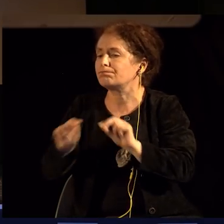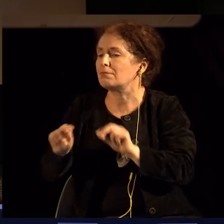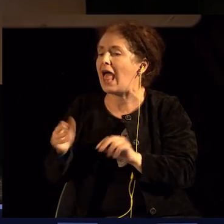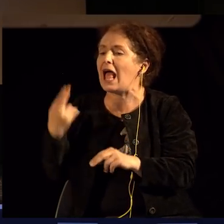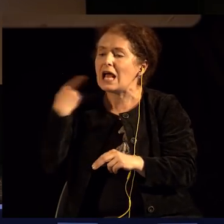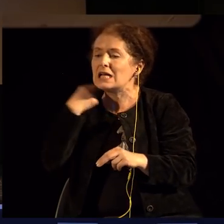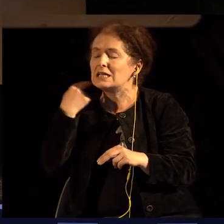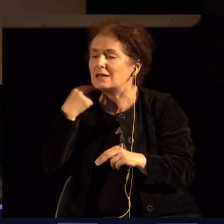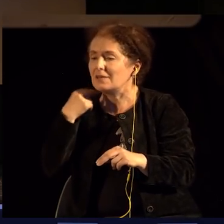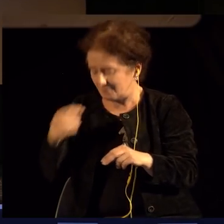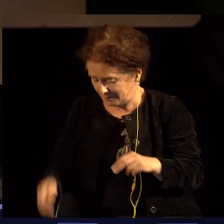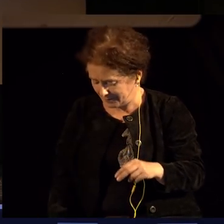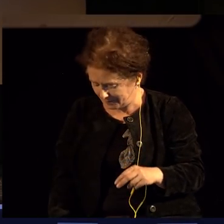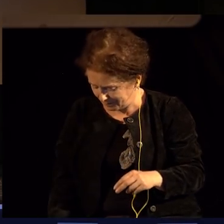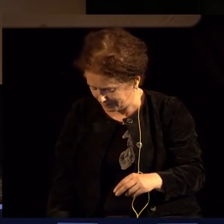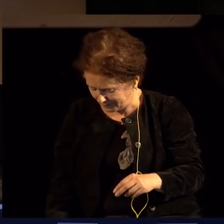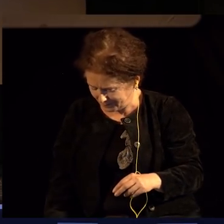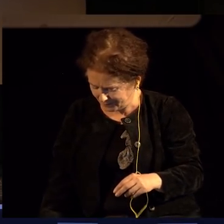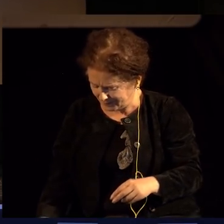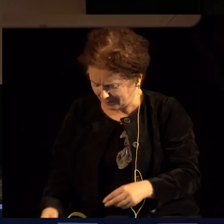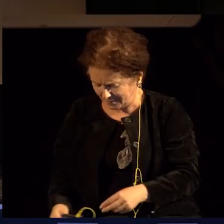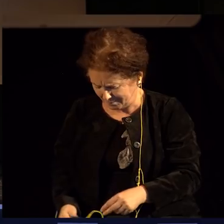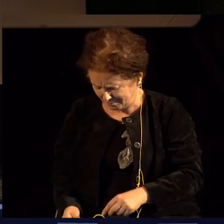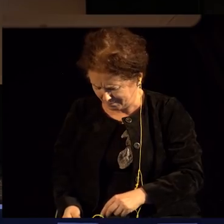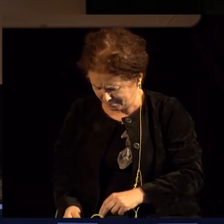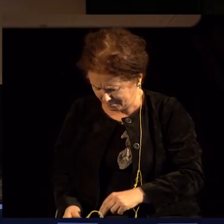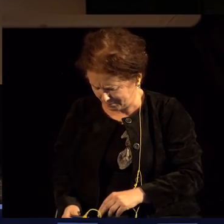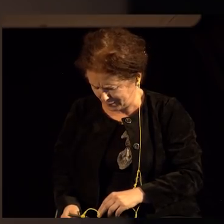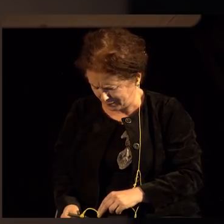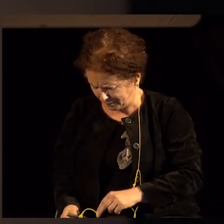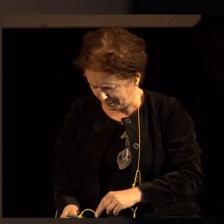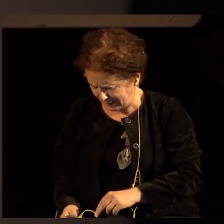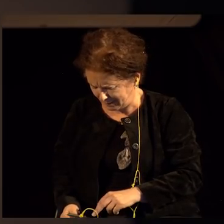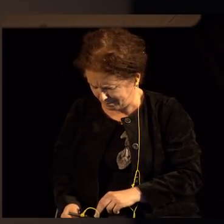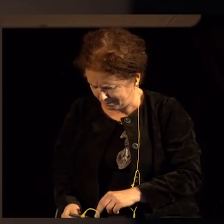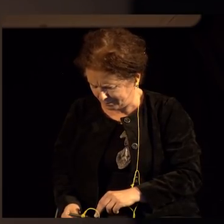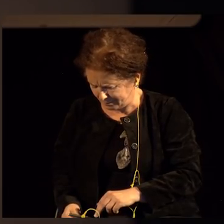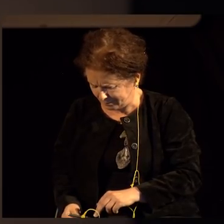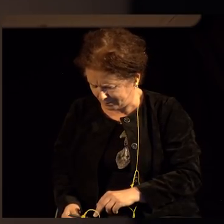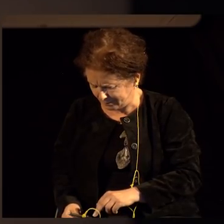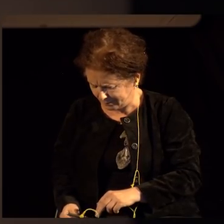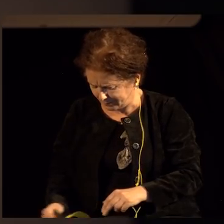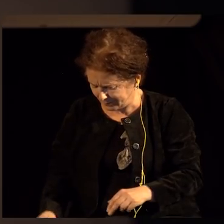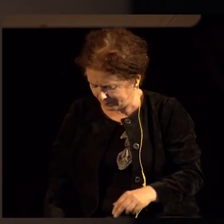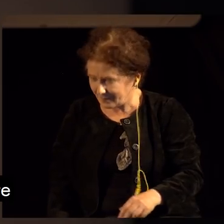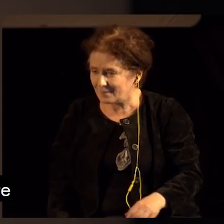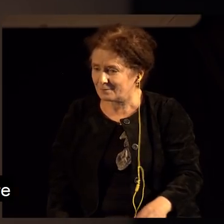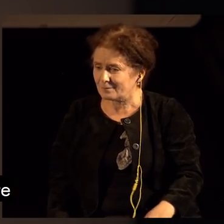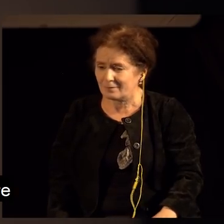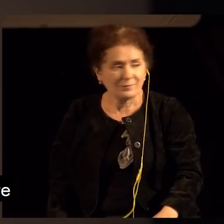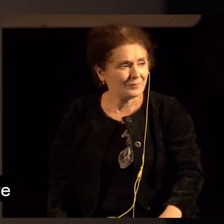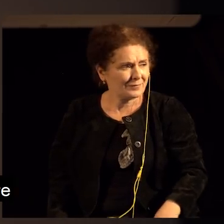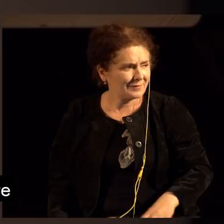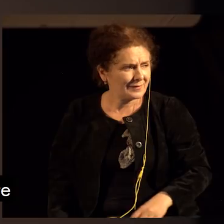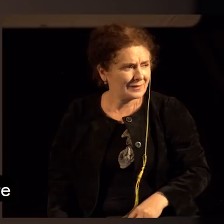Yeah. IPPF, the International Planned Parenthood Federation, that HIERA is a part of, they recently